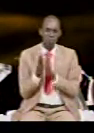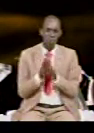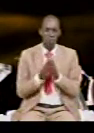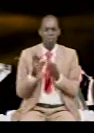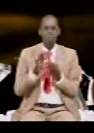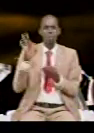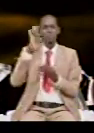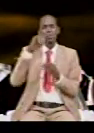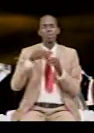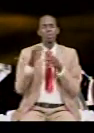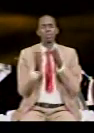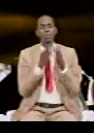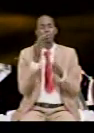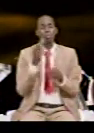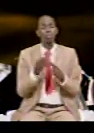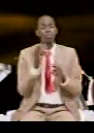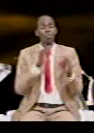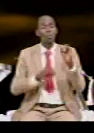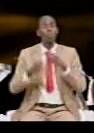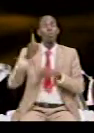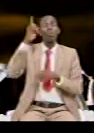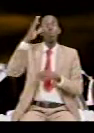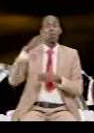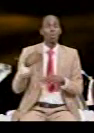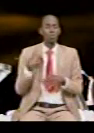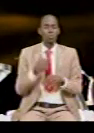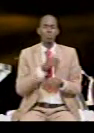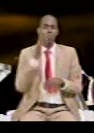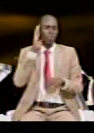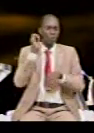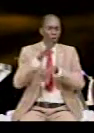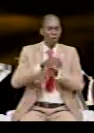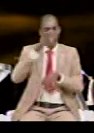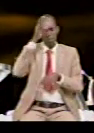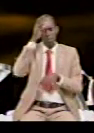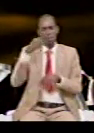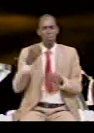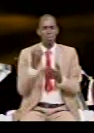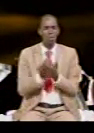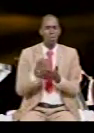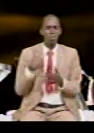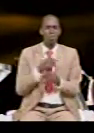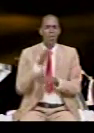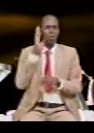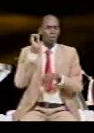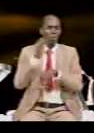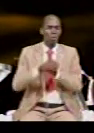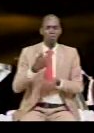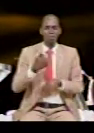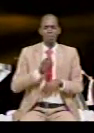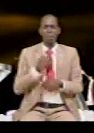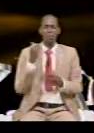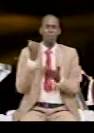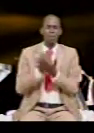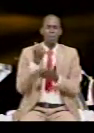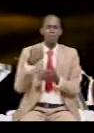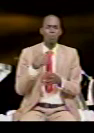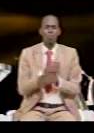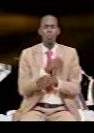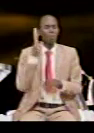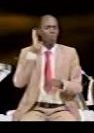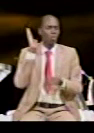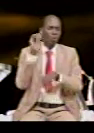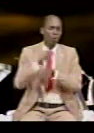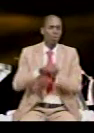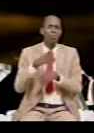name. Oh God, we overcome Satan, we overcome self, we overcome the world, we overcome the flesh.